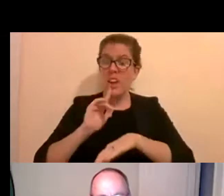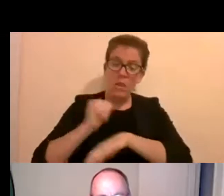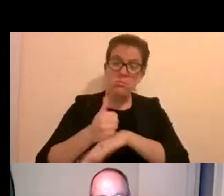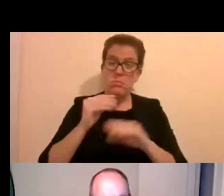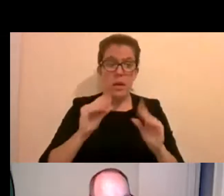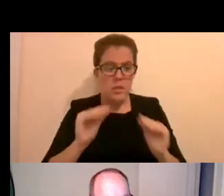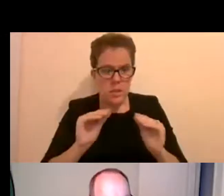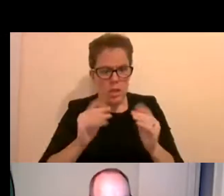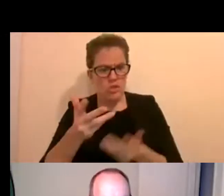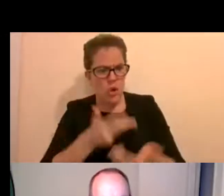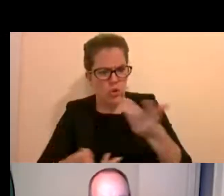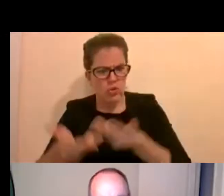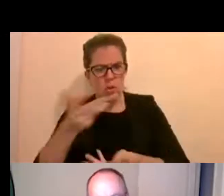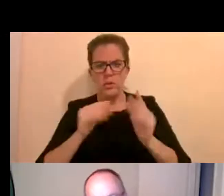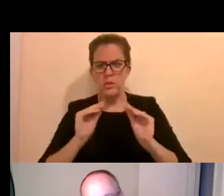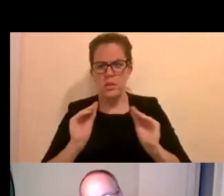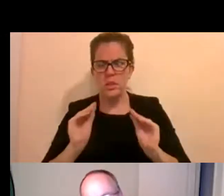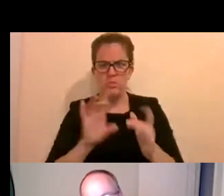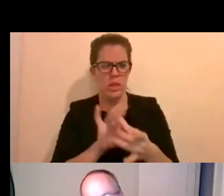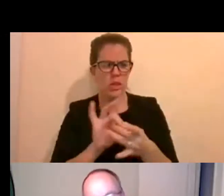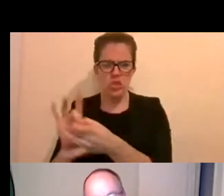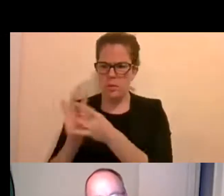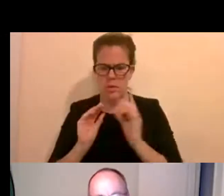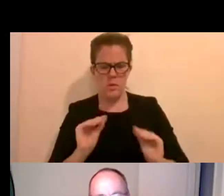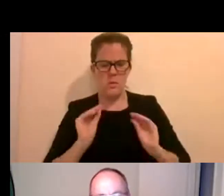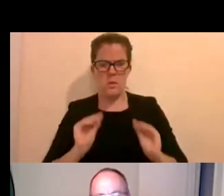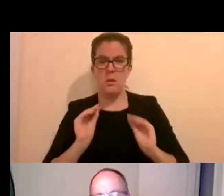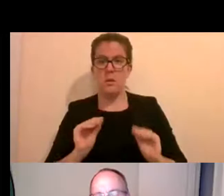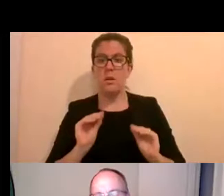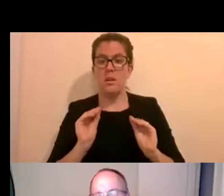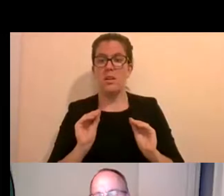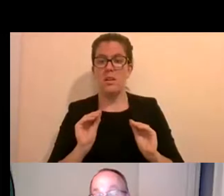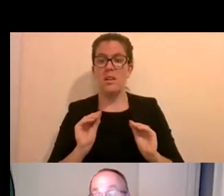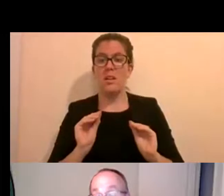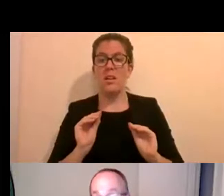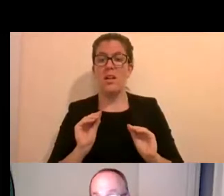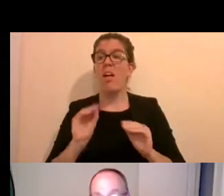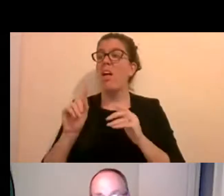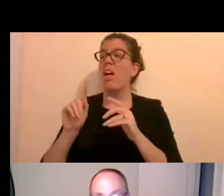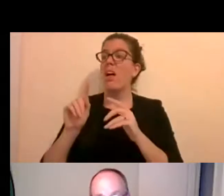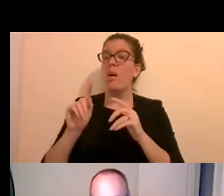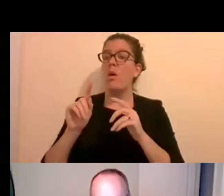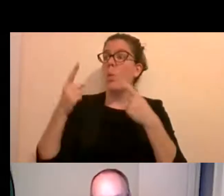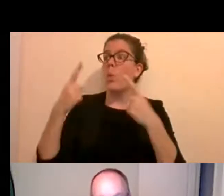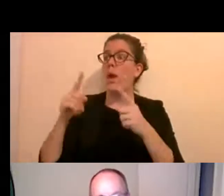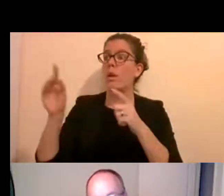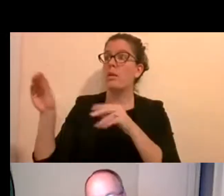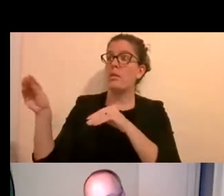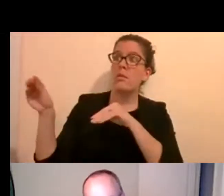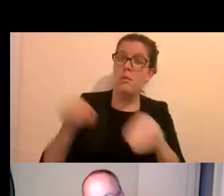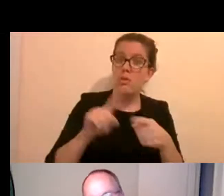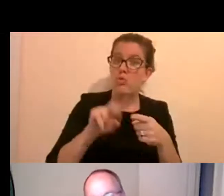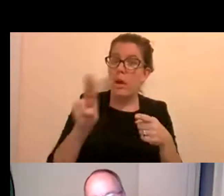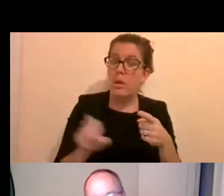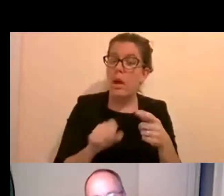socialization and having lots of different relationships. When it came to the United States, it was the Episcopal Church primarily, and then the